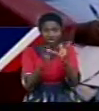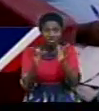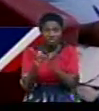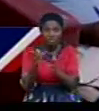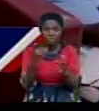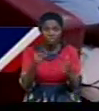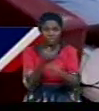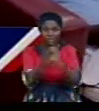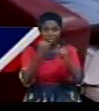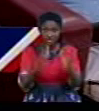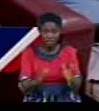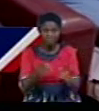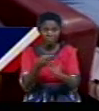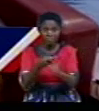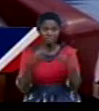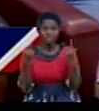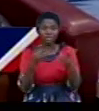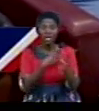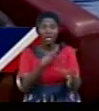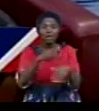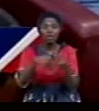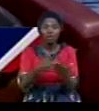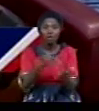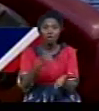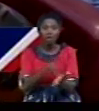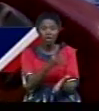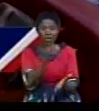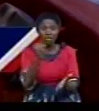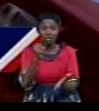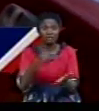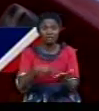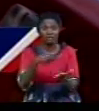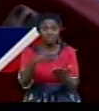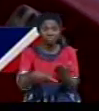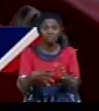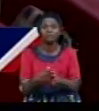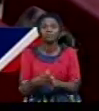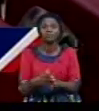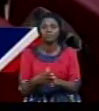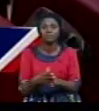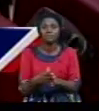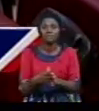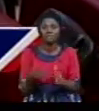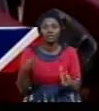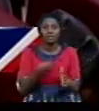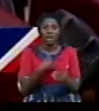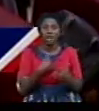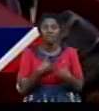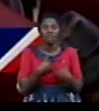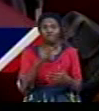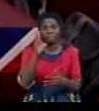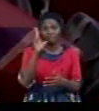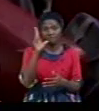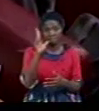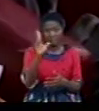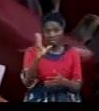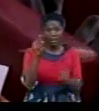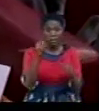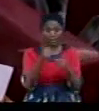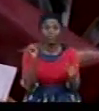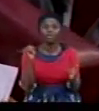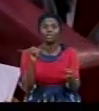and all its consequences we're looking at this on the thresh subtitles number one